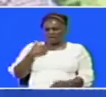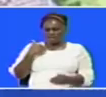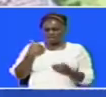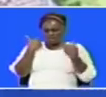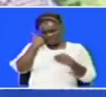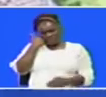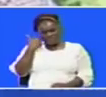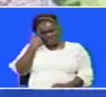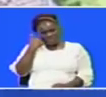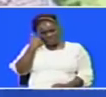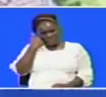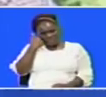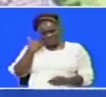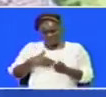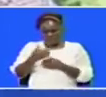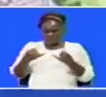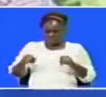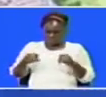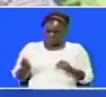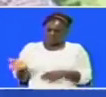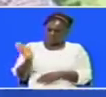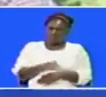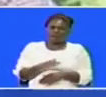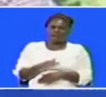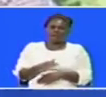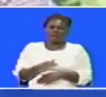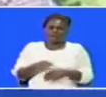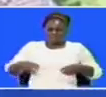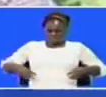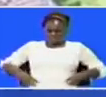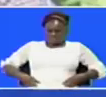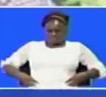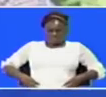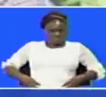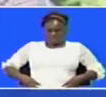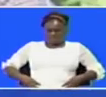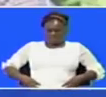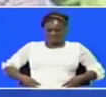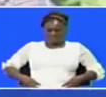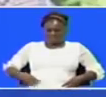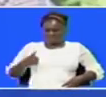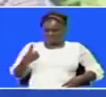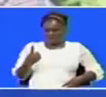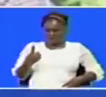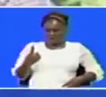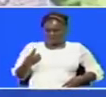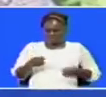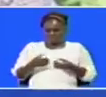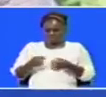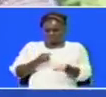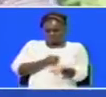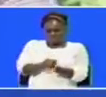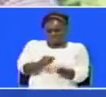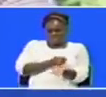which eventually, after trying to resuscitate it, the kidney, they said one of the veins burst